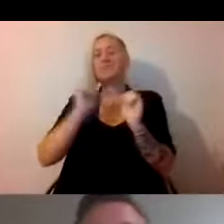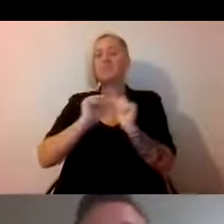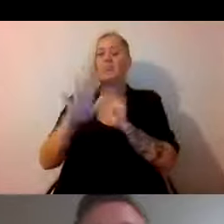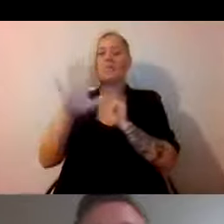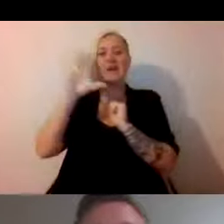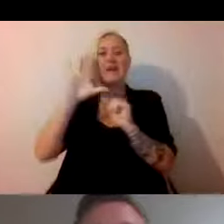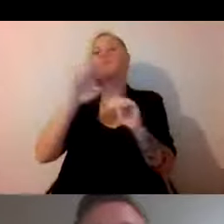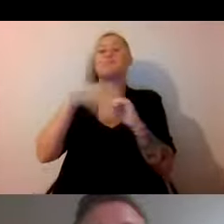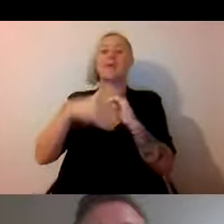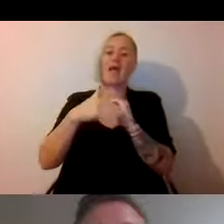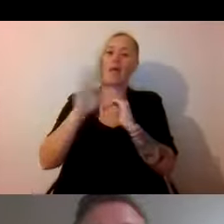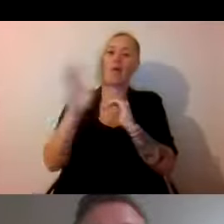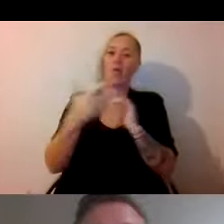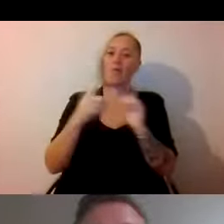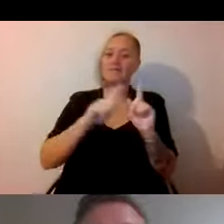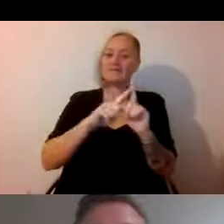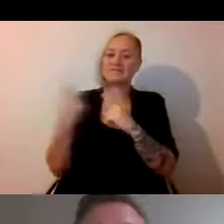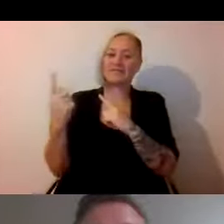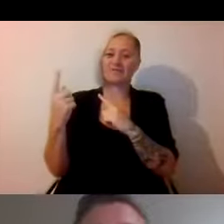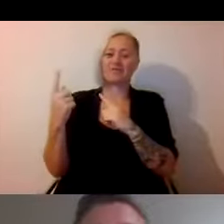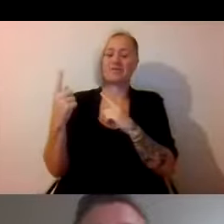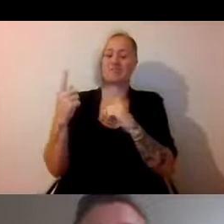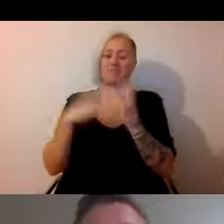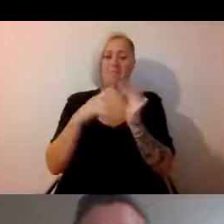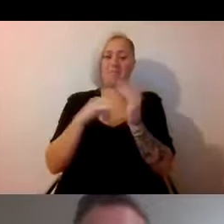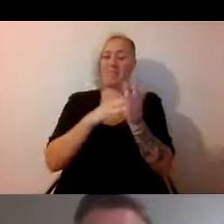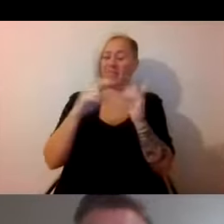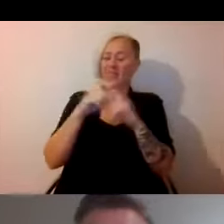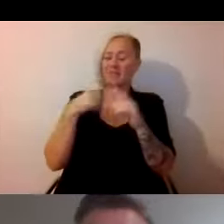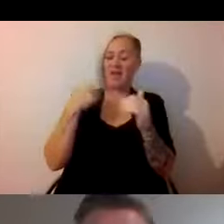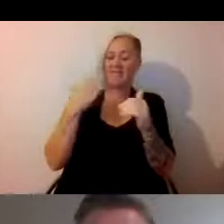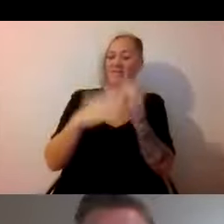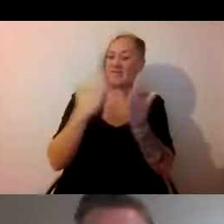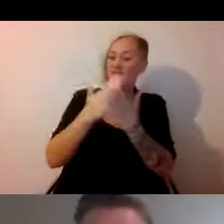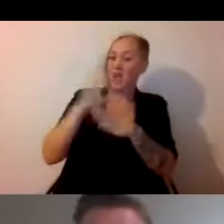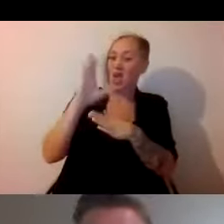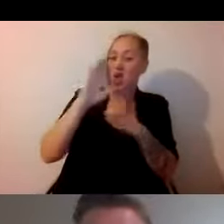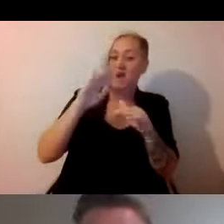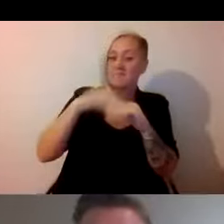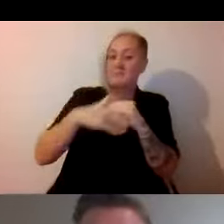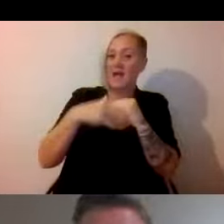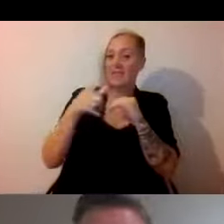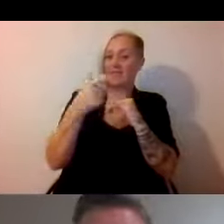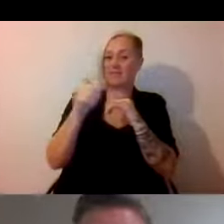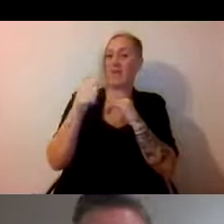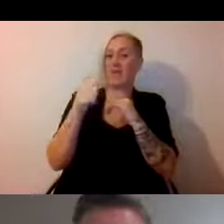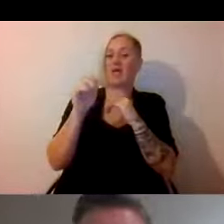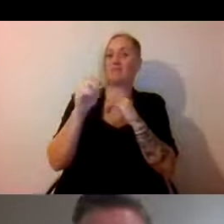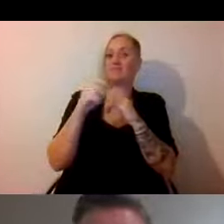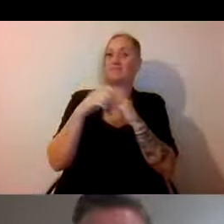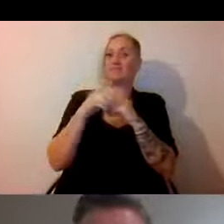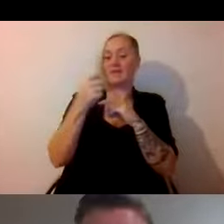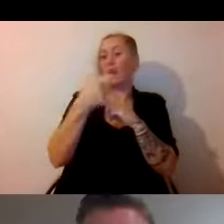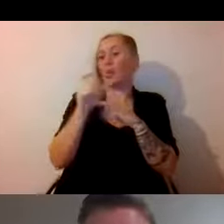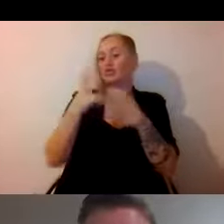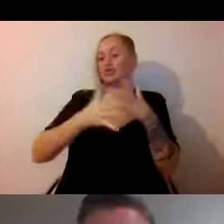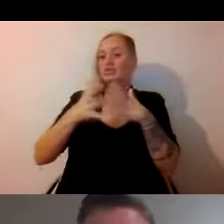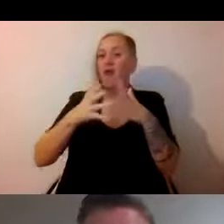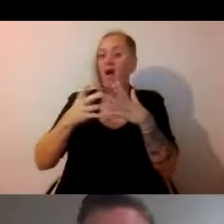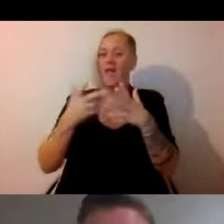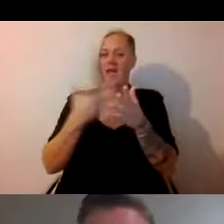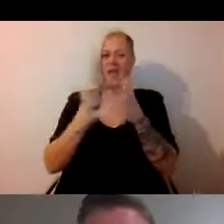signing, which I personally had not really heard about before this talk tonight. And, you know, how these are all different and how they fit